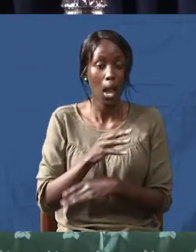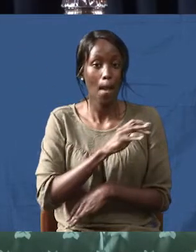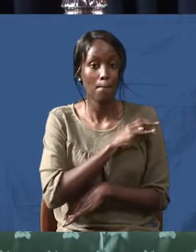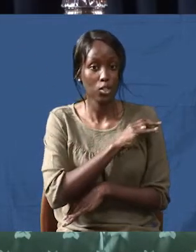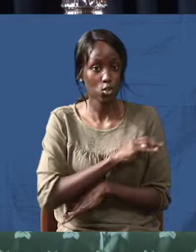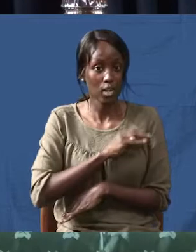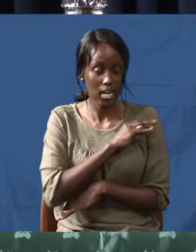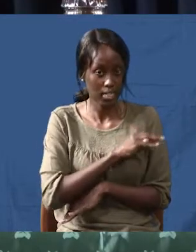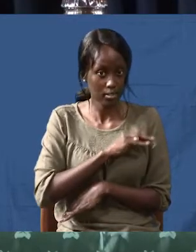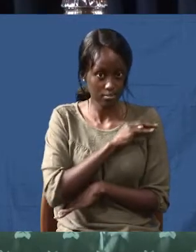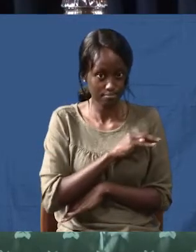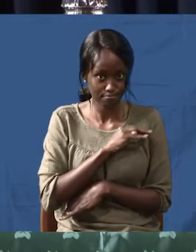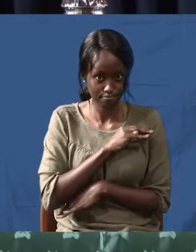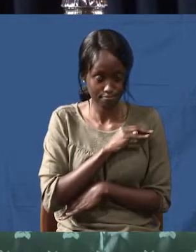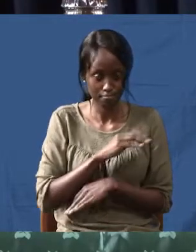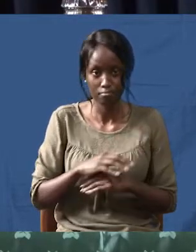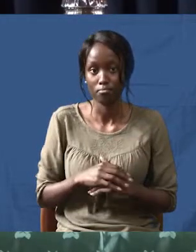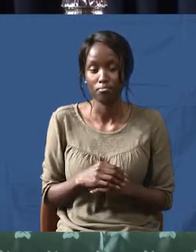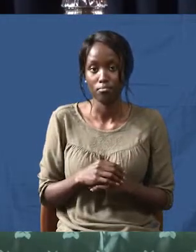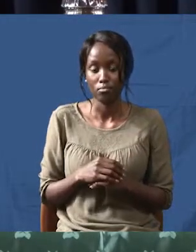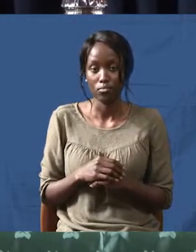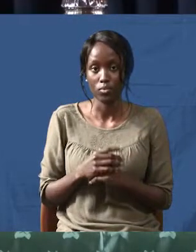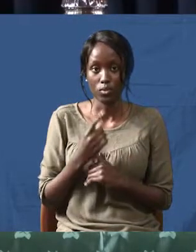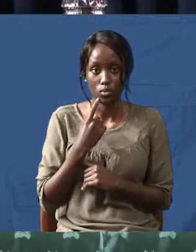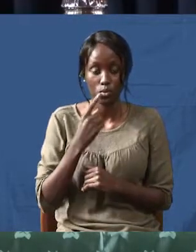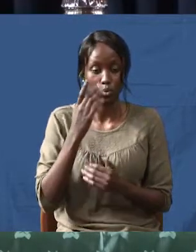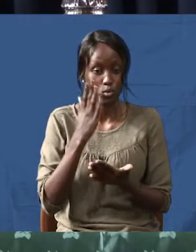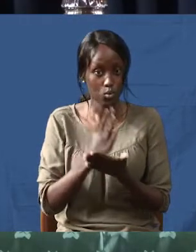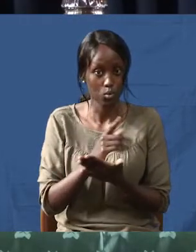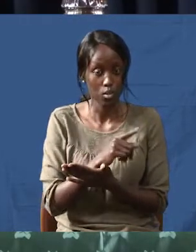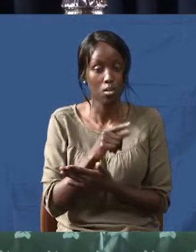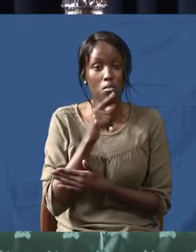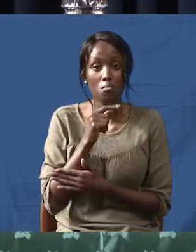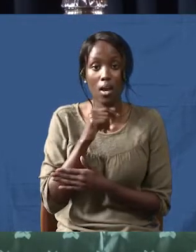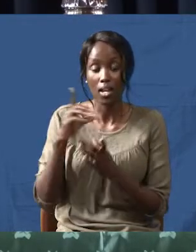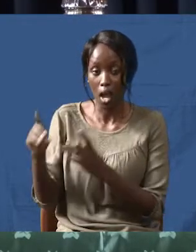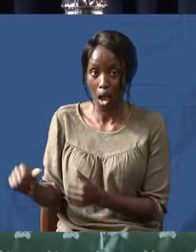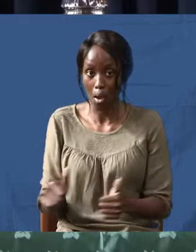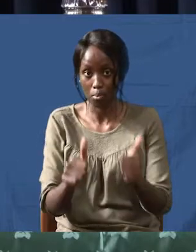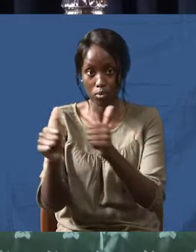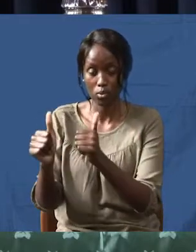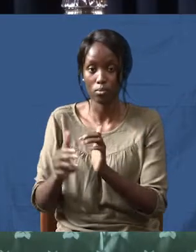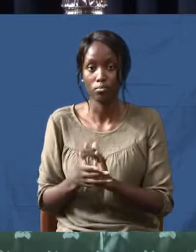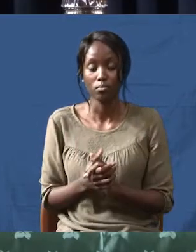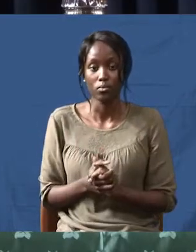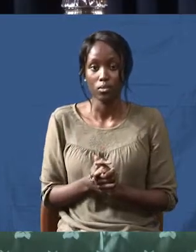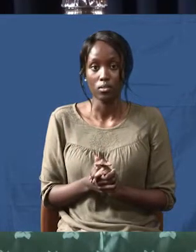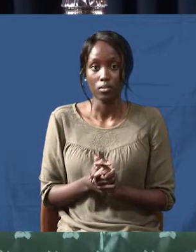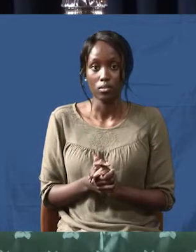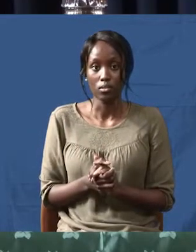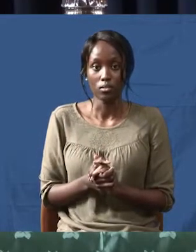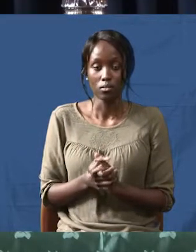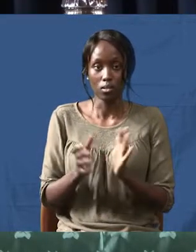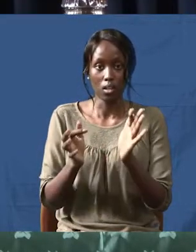of Jesus to others. So he was an apostle. In fact, the book of